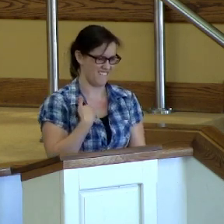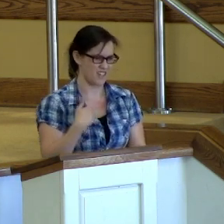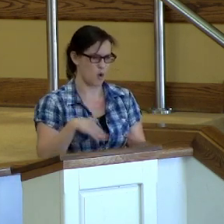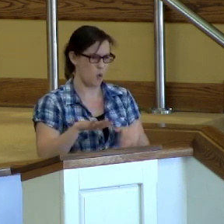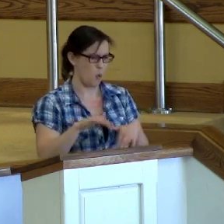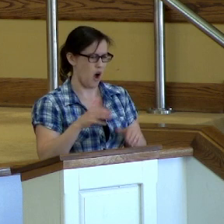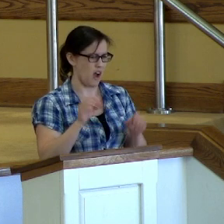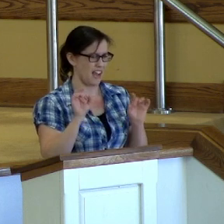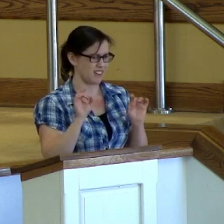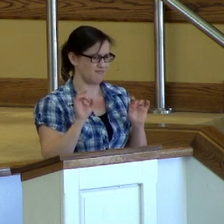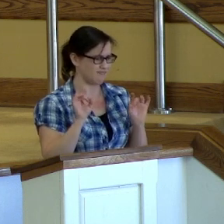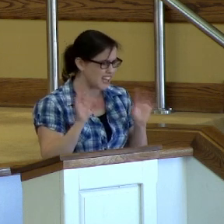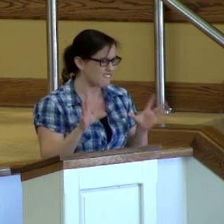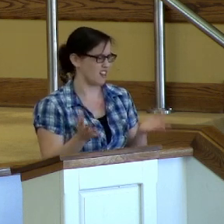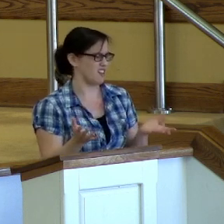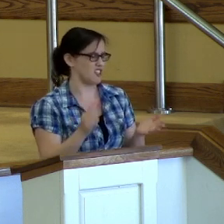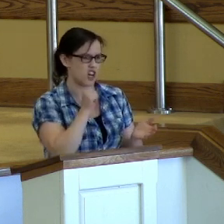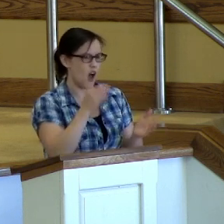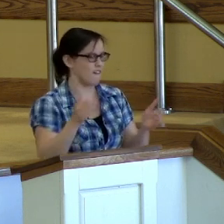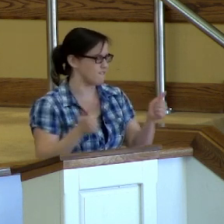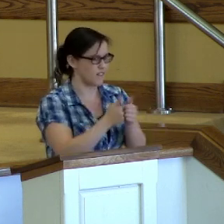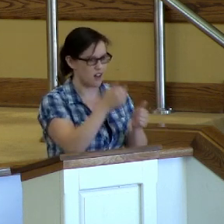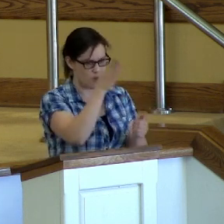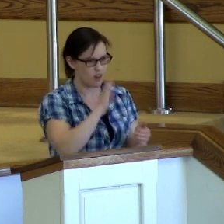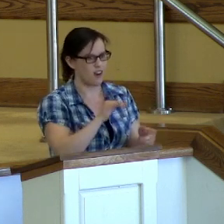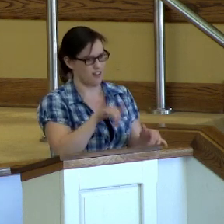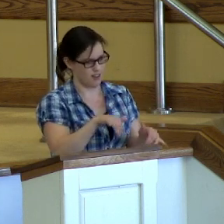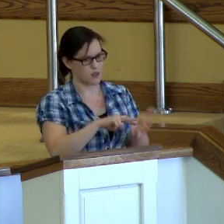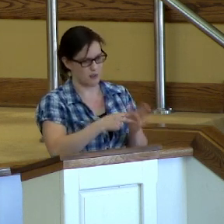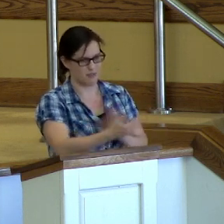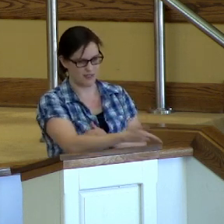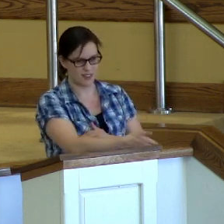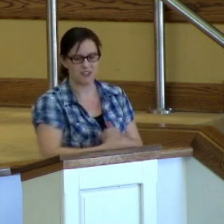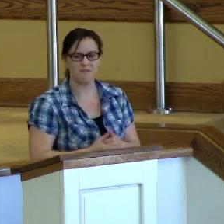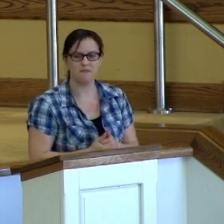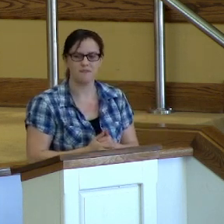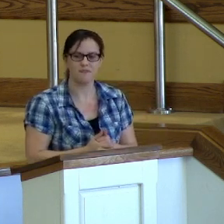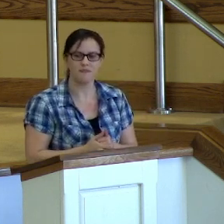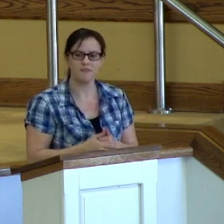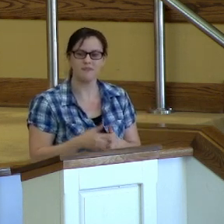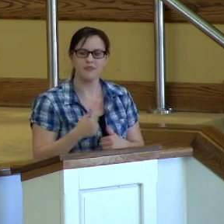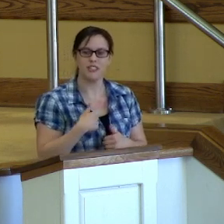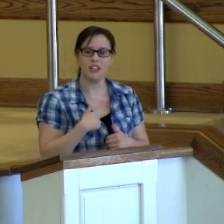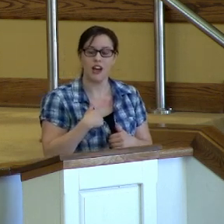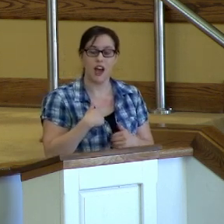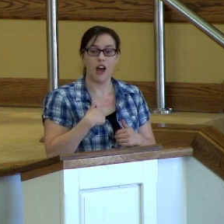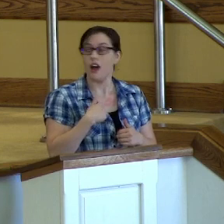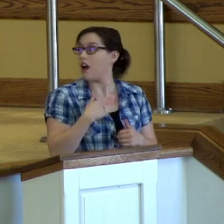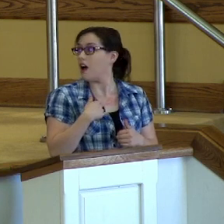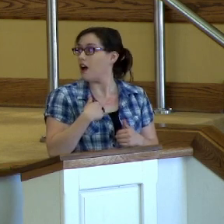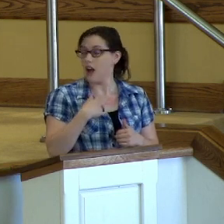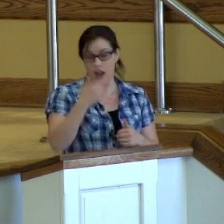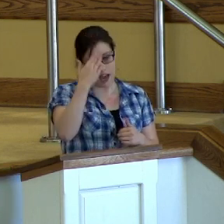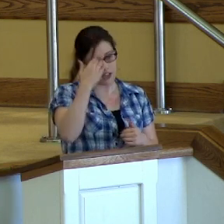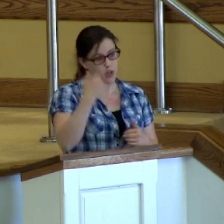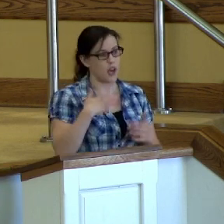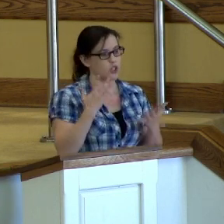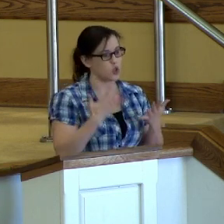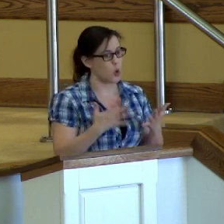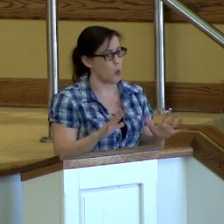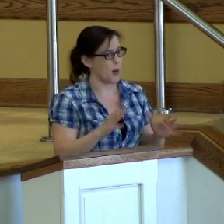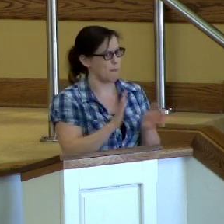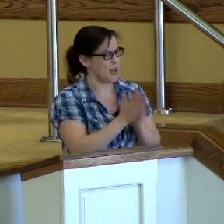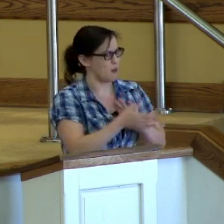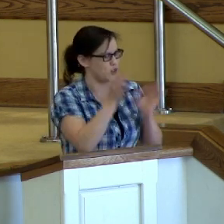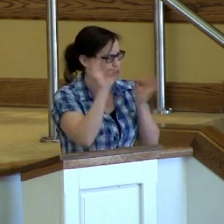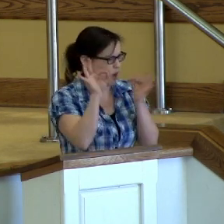kings. I mean, I do not want to see, I don't want anybody, you know, to be a distraction in a